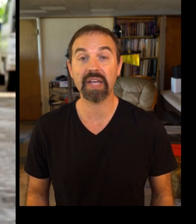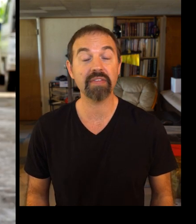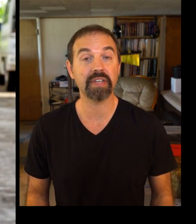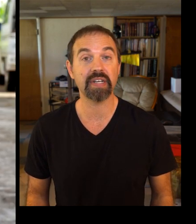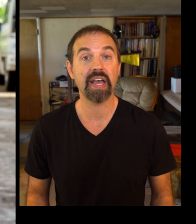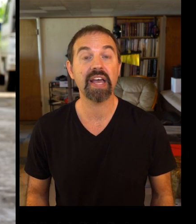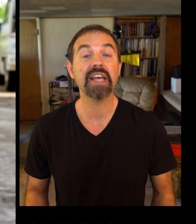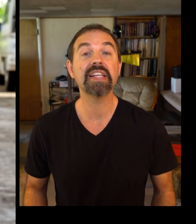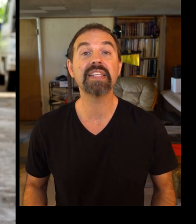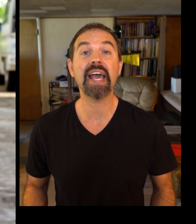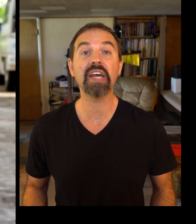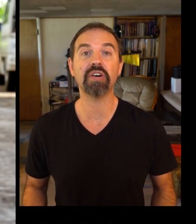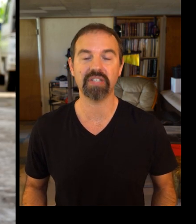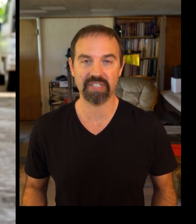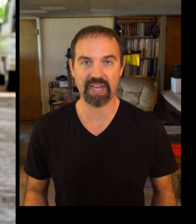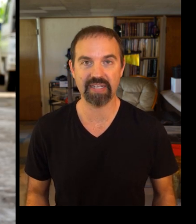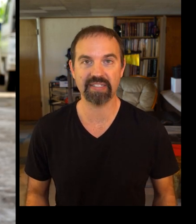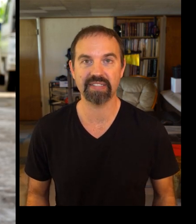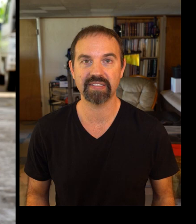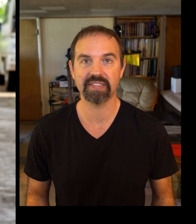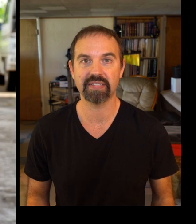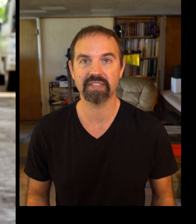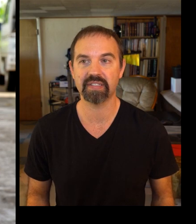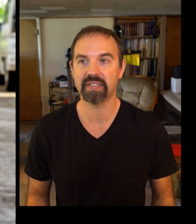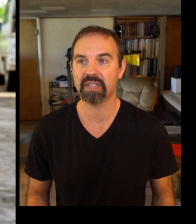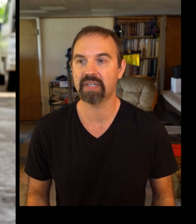Number 11, tail light.